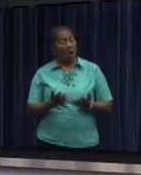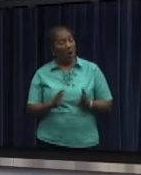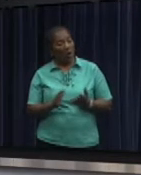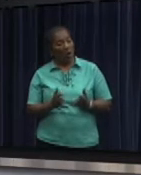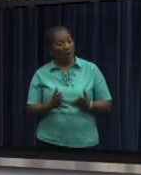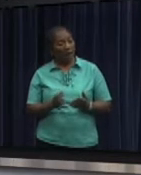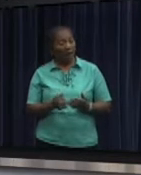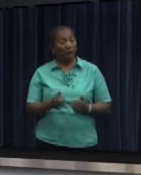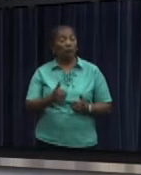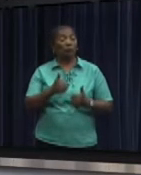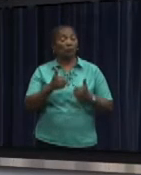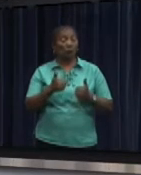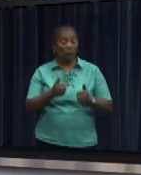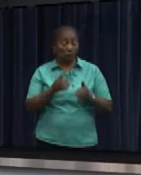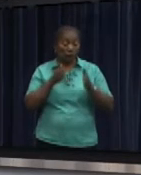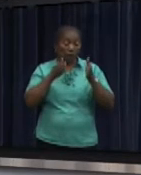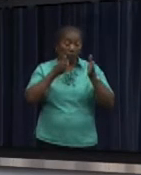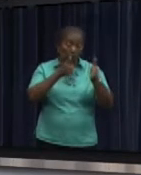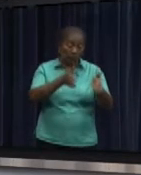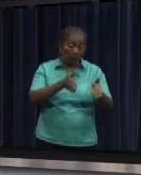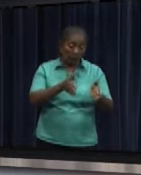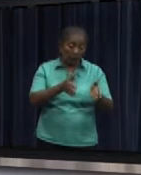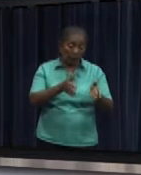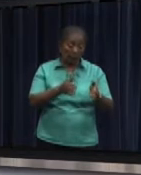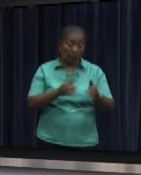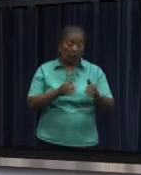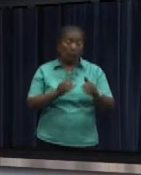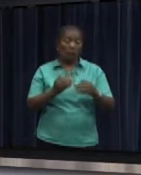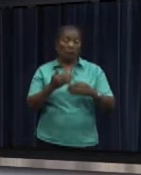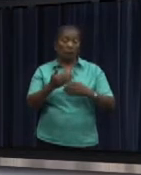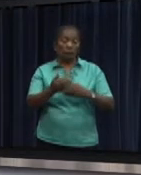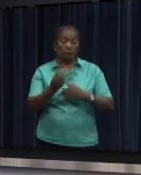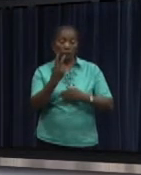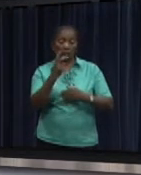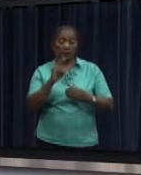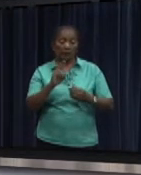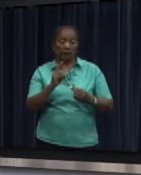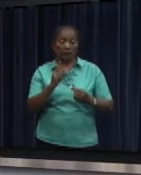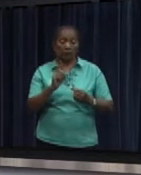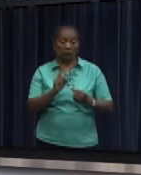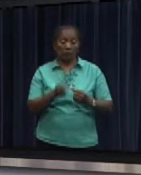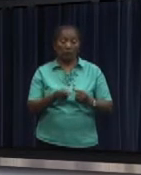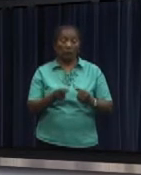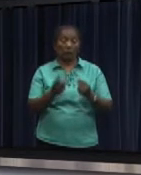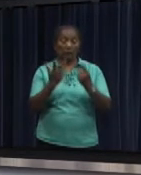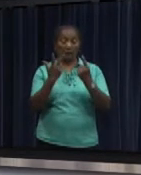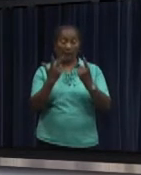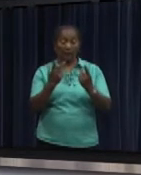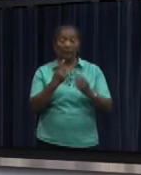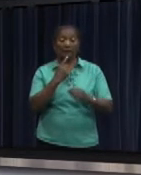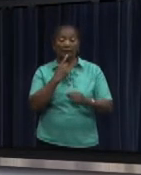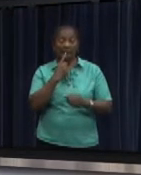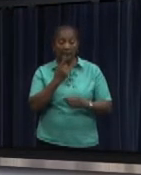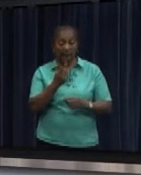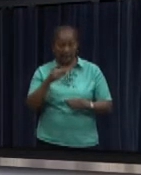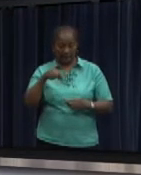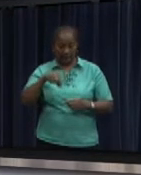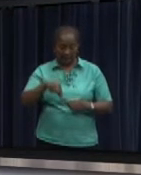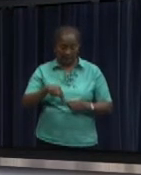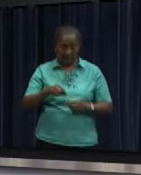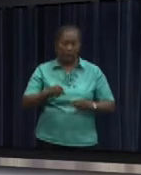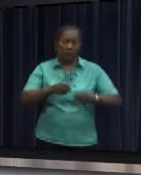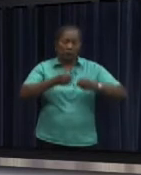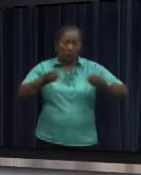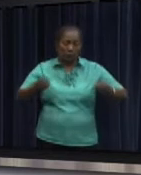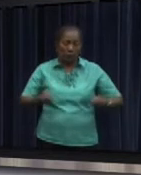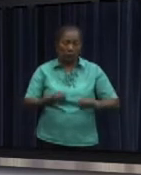The government is ready to start the discussion in Parliament this week on the package of structural measures that it wishes